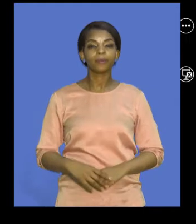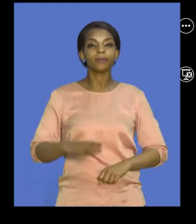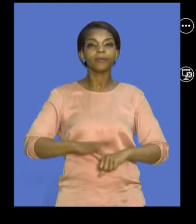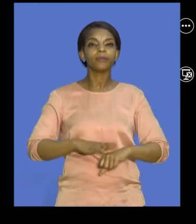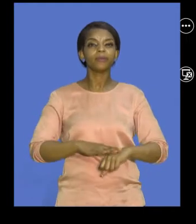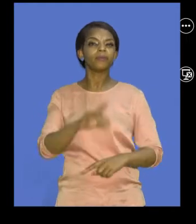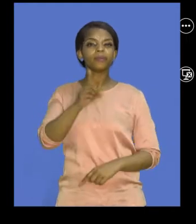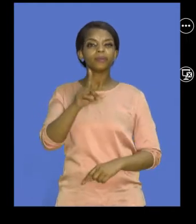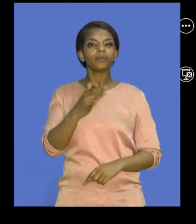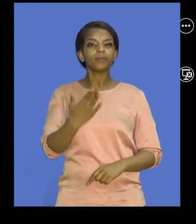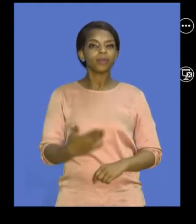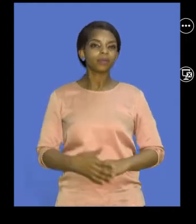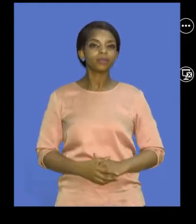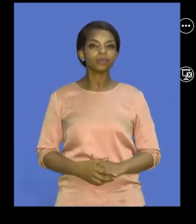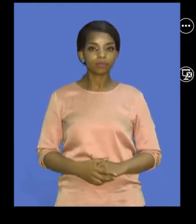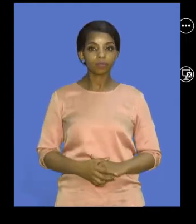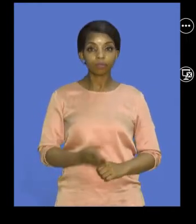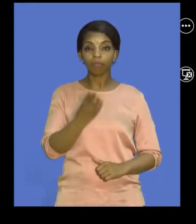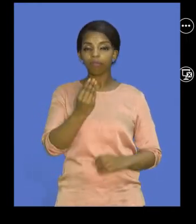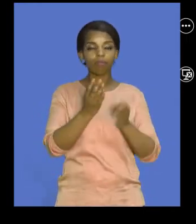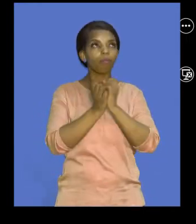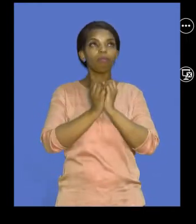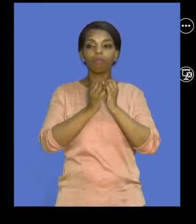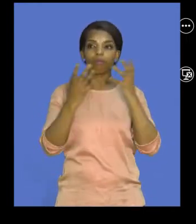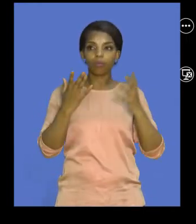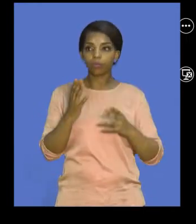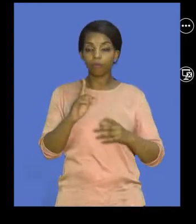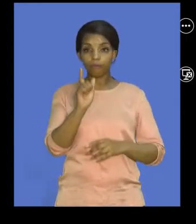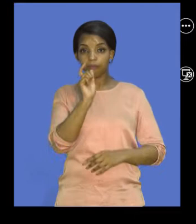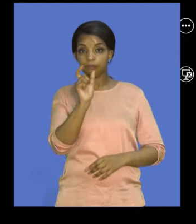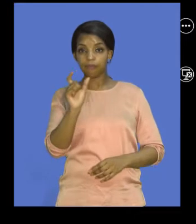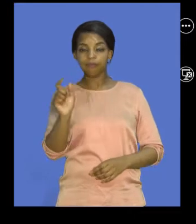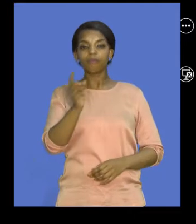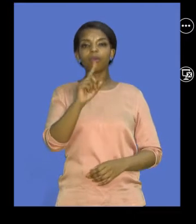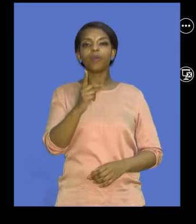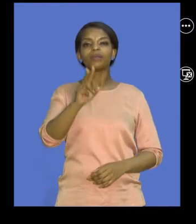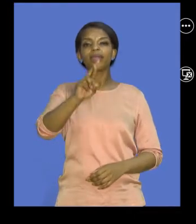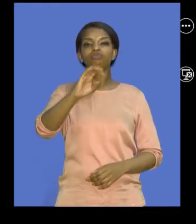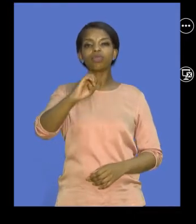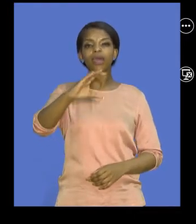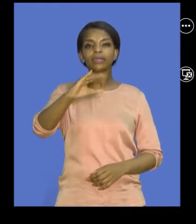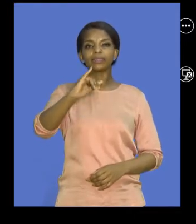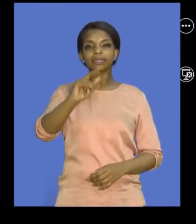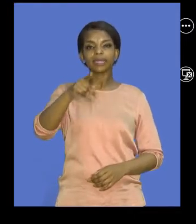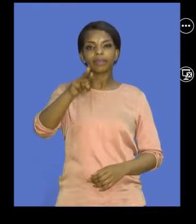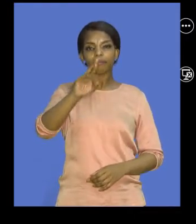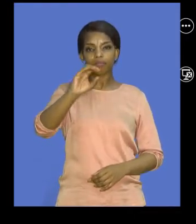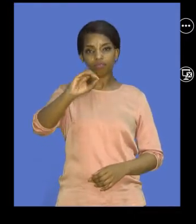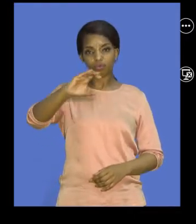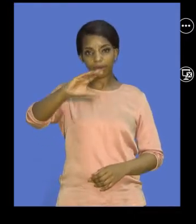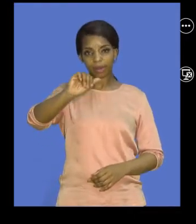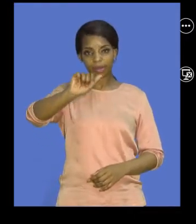reciprocal. So there's a lot of mathematical language. A reciprocal is not an inverse. So let's say, for argument's sake, we've got